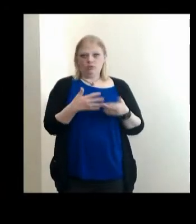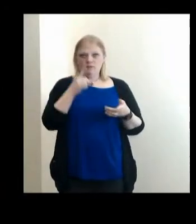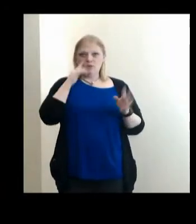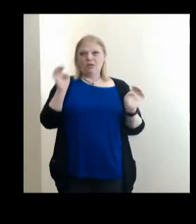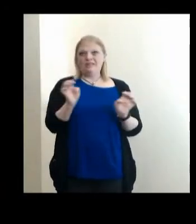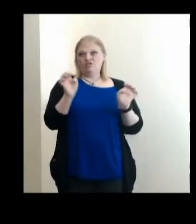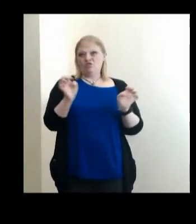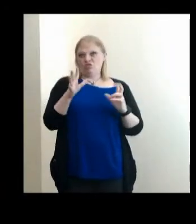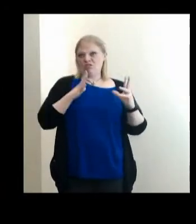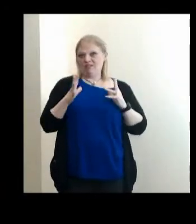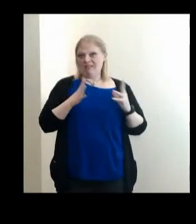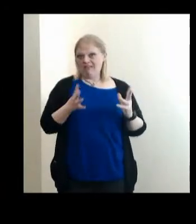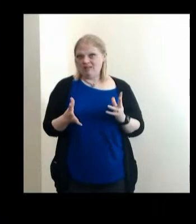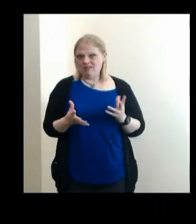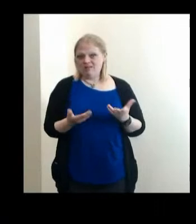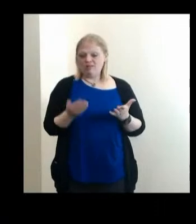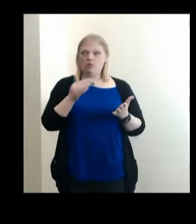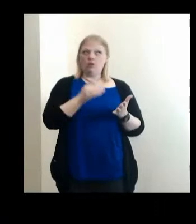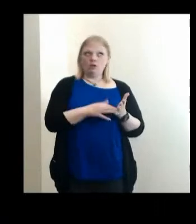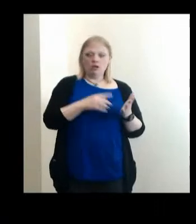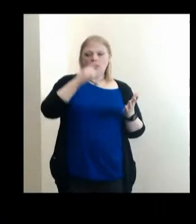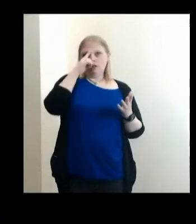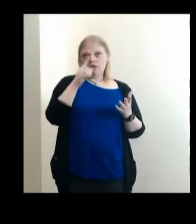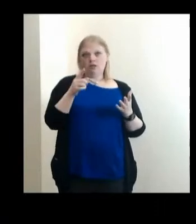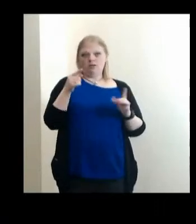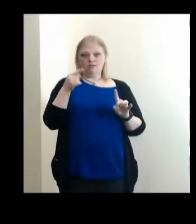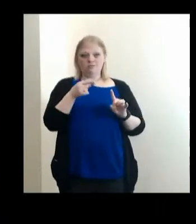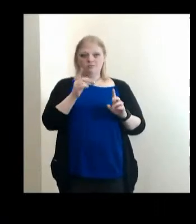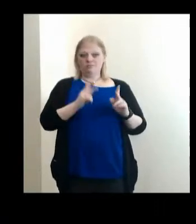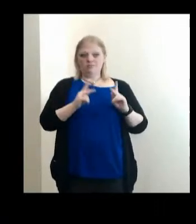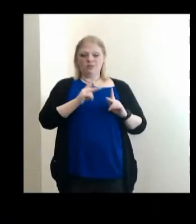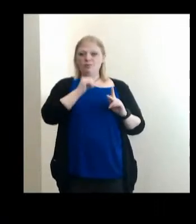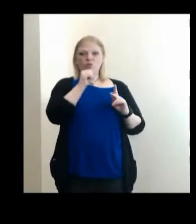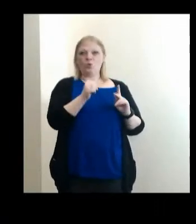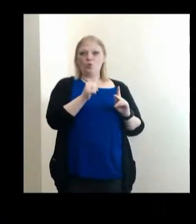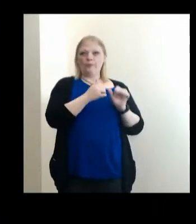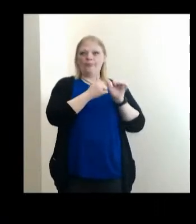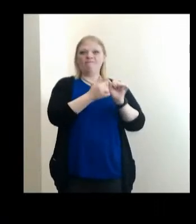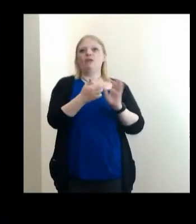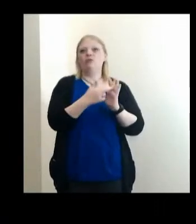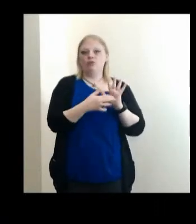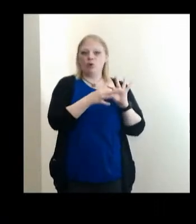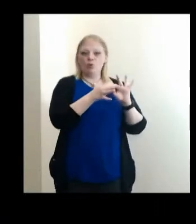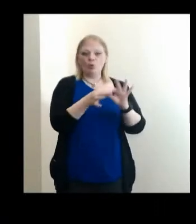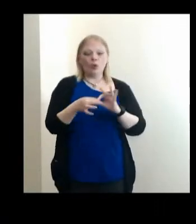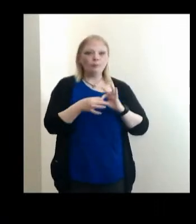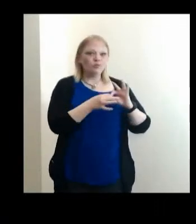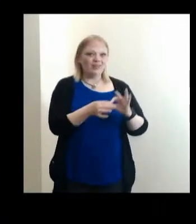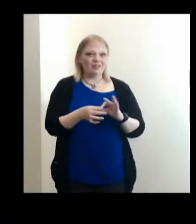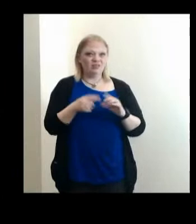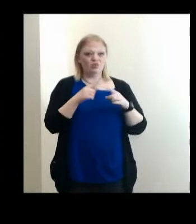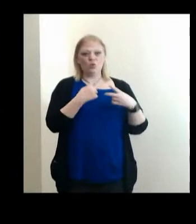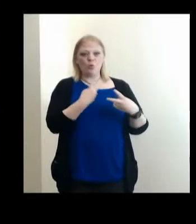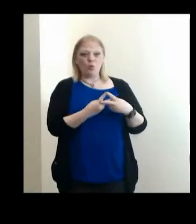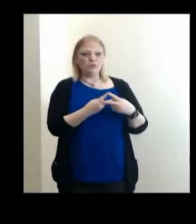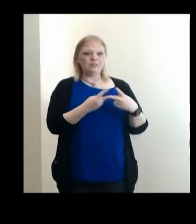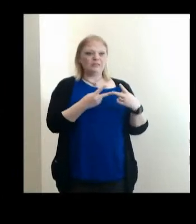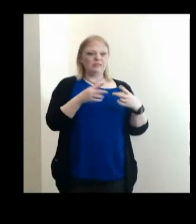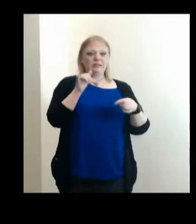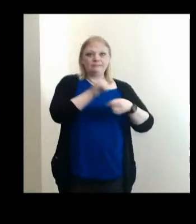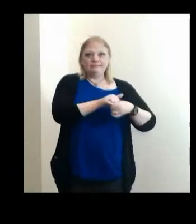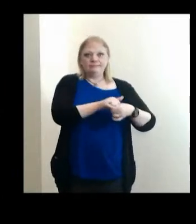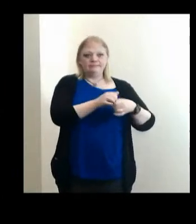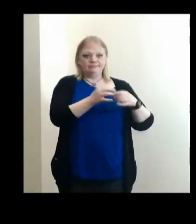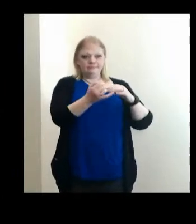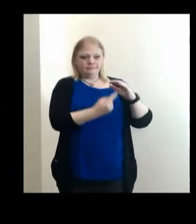Easter holiday. And again, I think a lot of it is people not cooperating and adhering to the isolation and quarantine orders. If